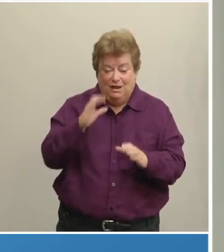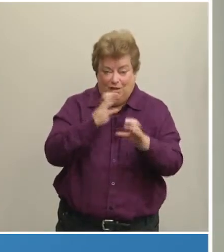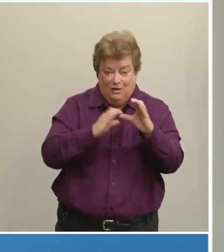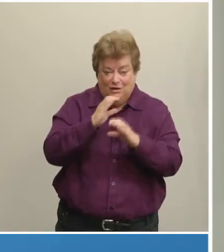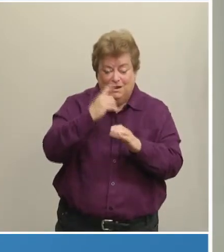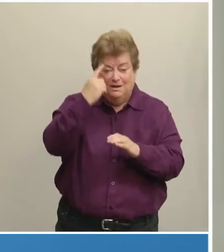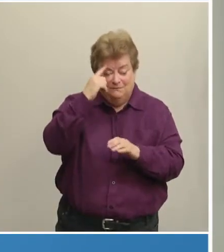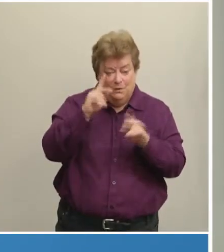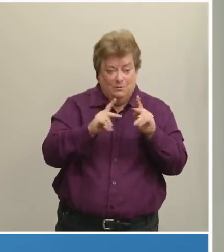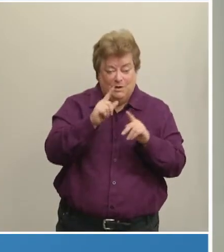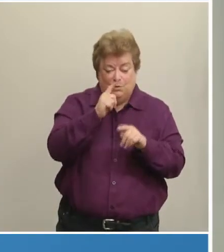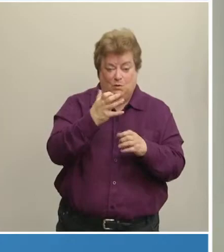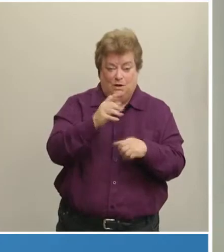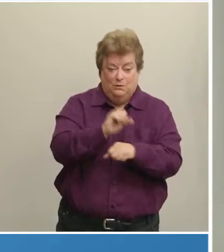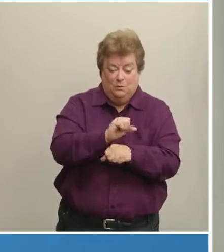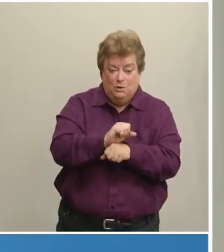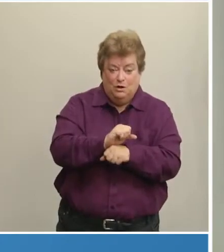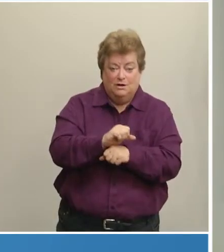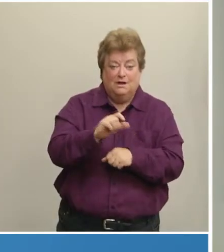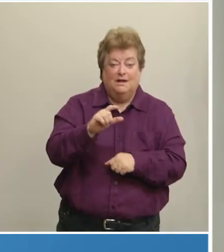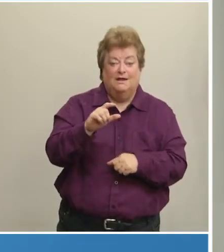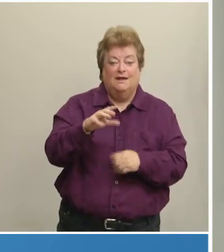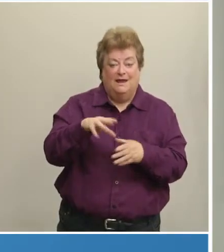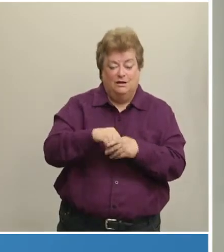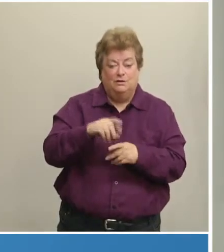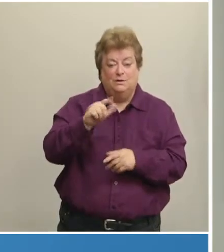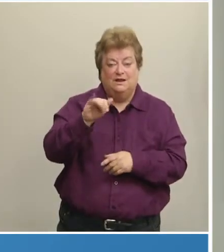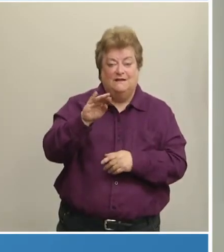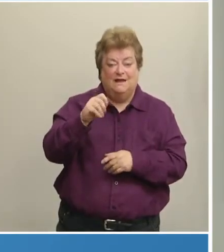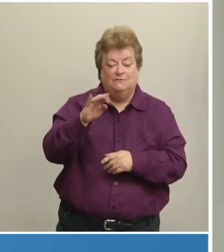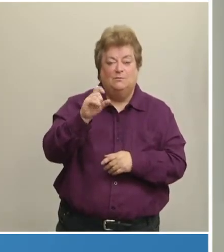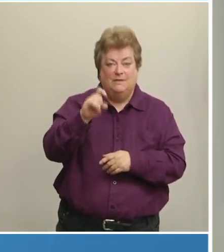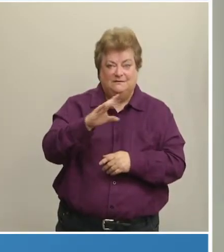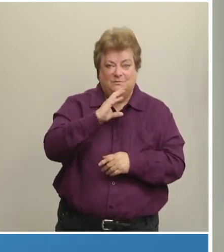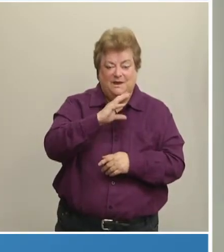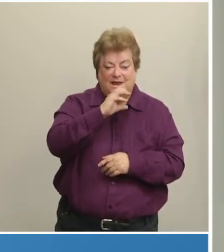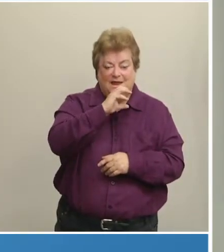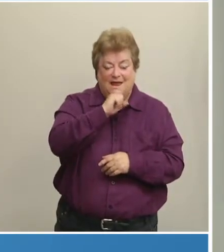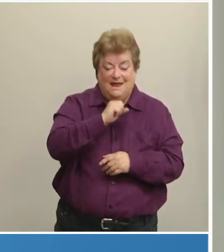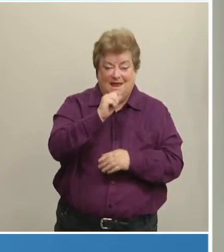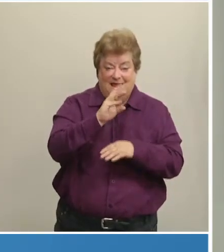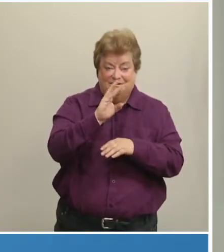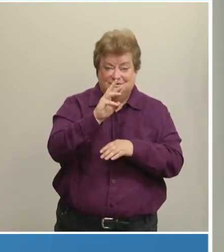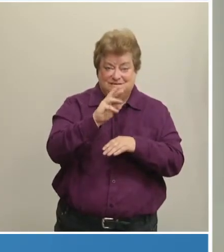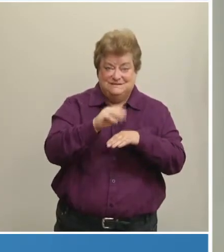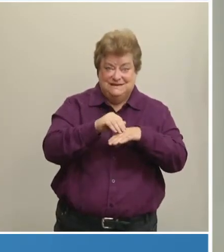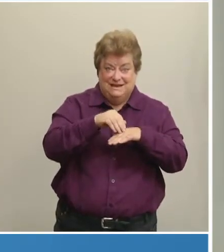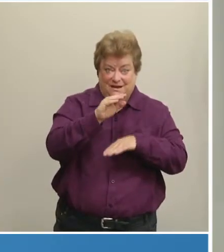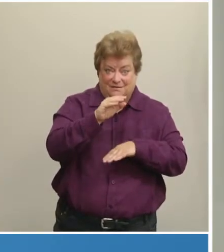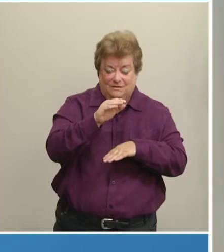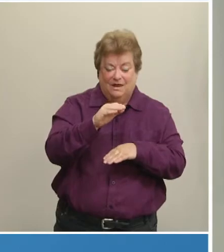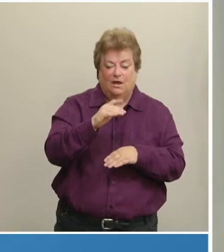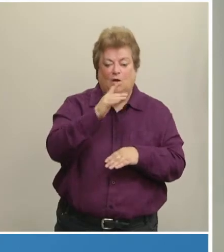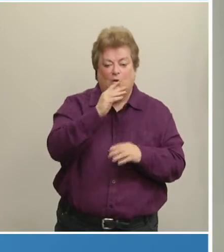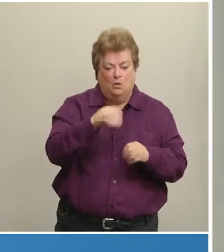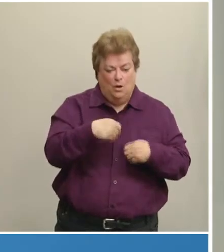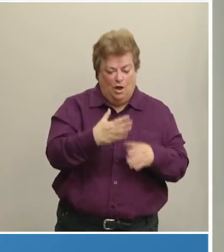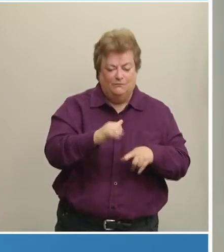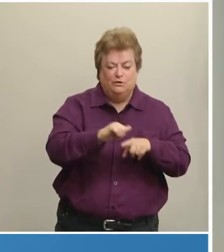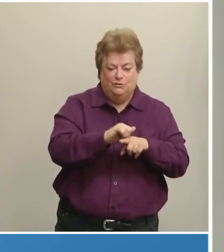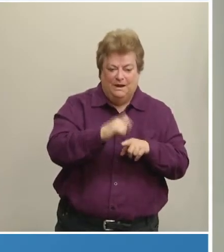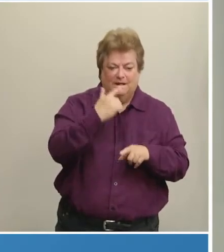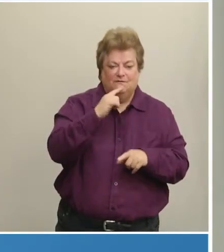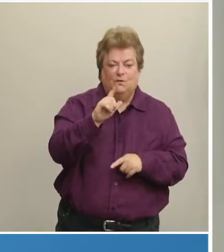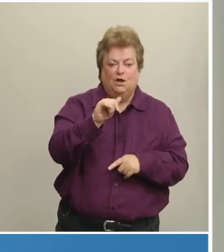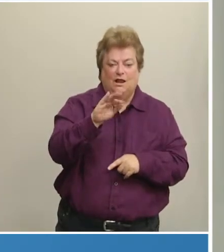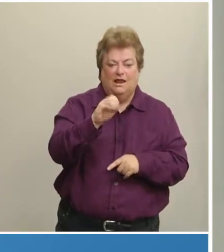including lifeguards. Pool staff must be at least 16 years of age, and we'll be offering lifeguard training and certification for new employees